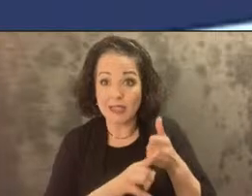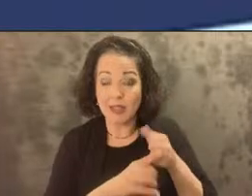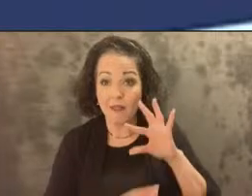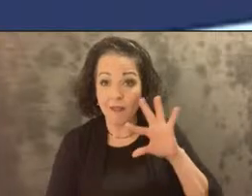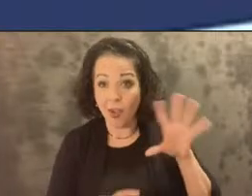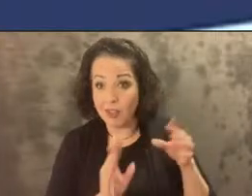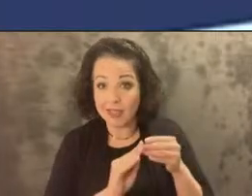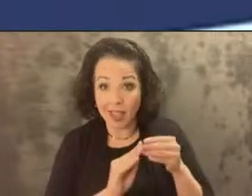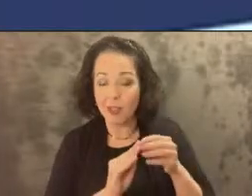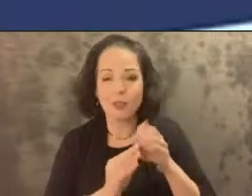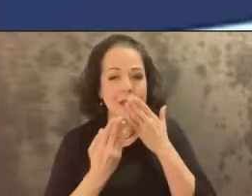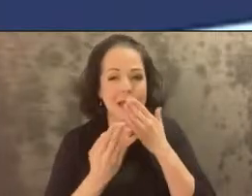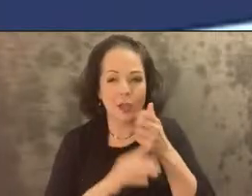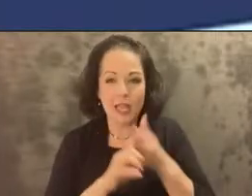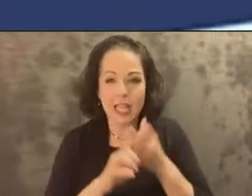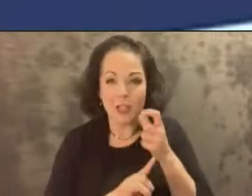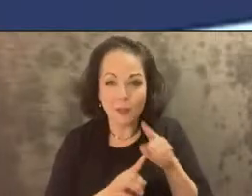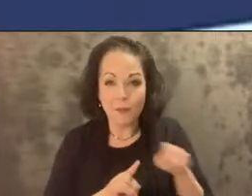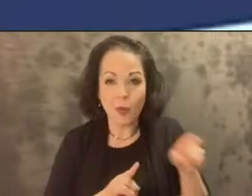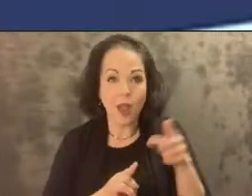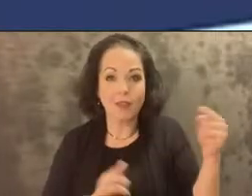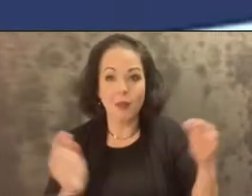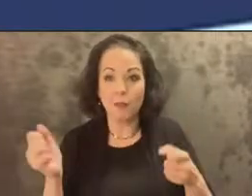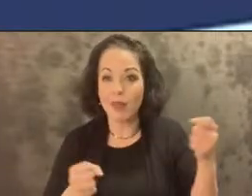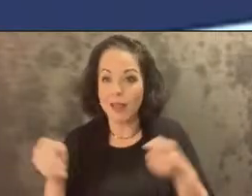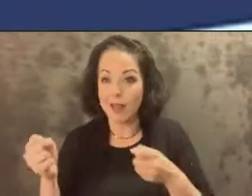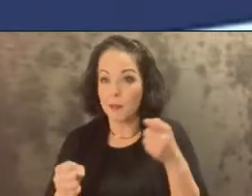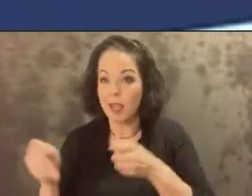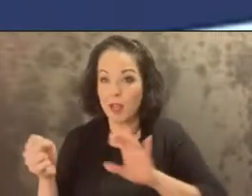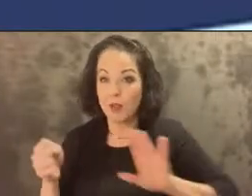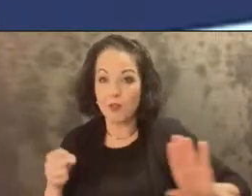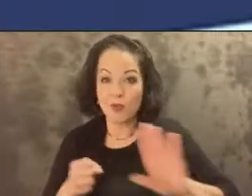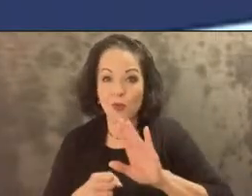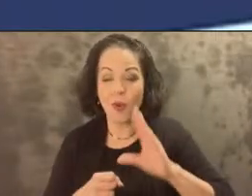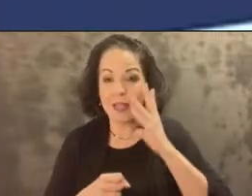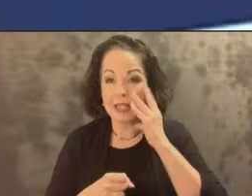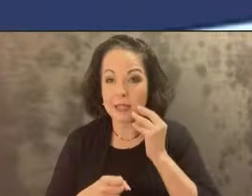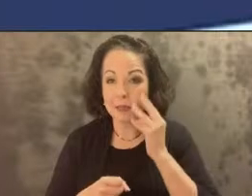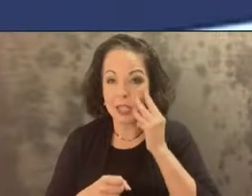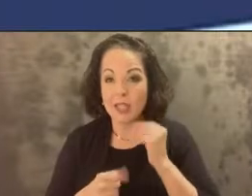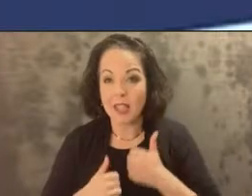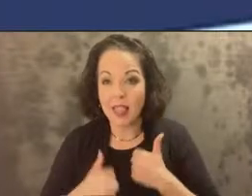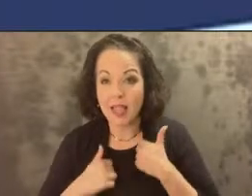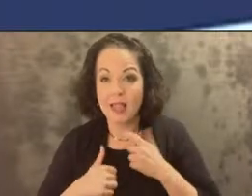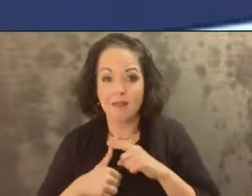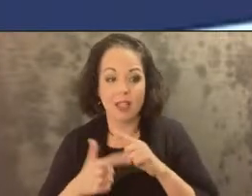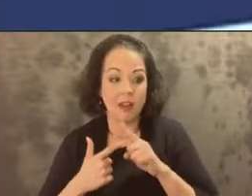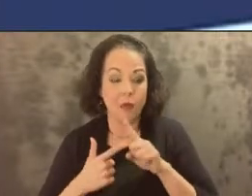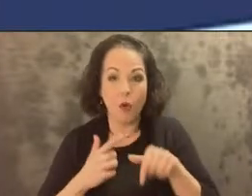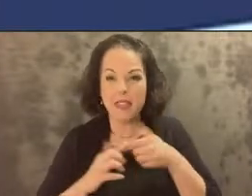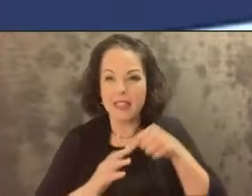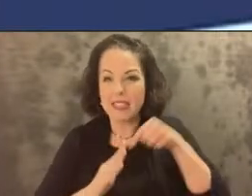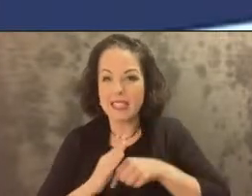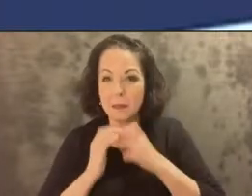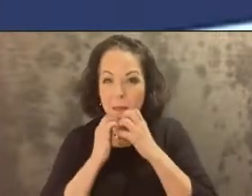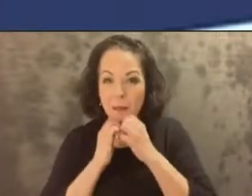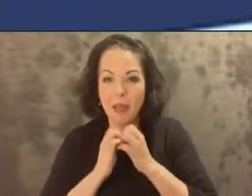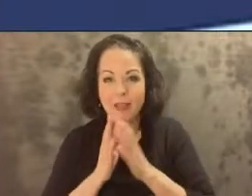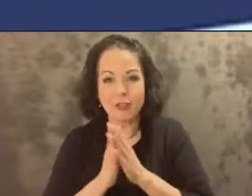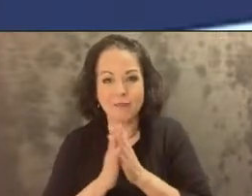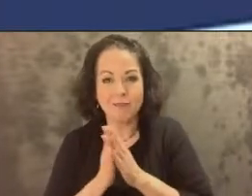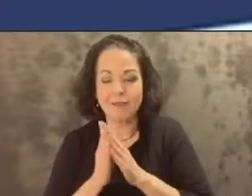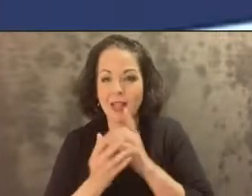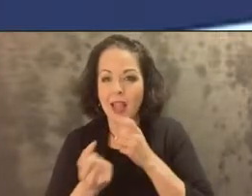thank you, each one of you, for bringing that expertise, for bringing lived experience, and for bringing that deep passion and